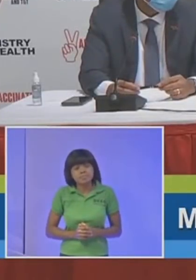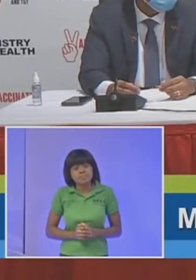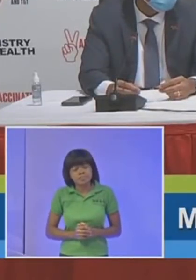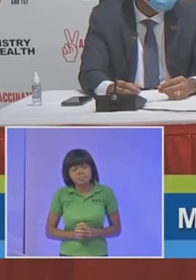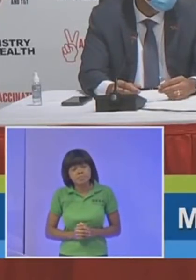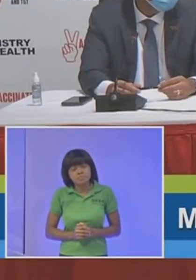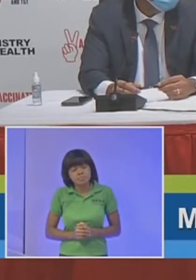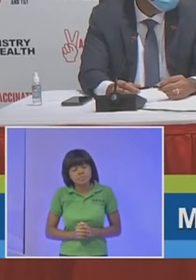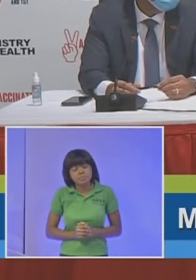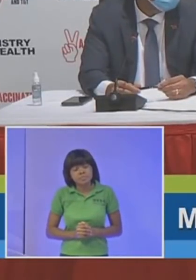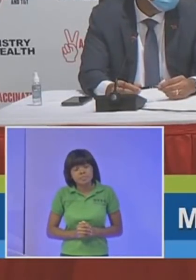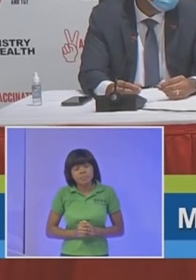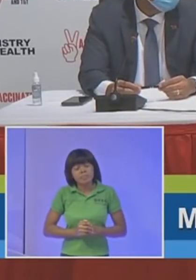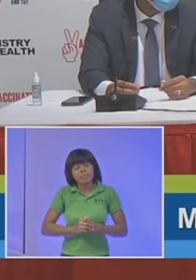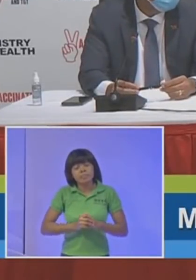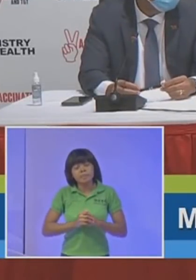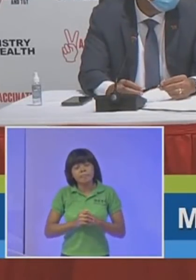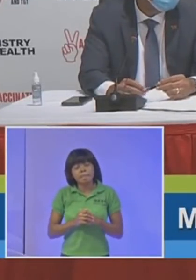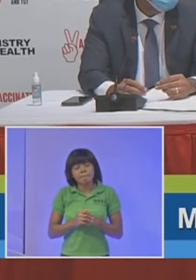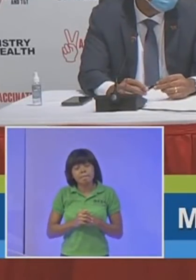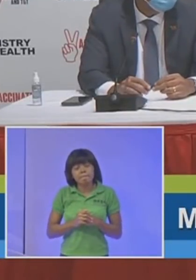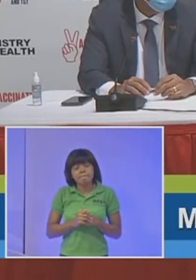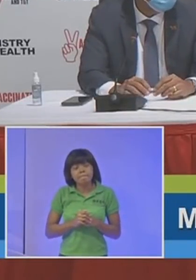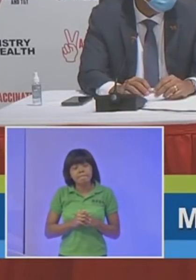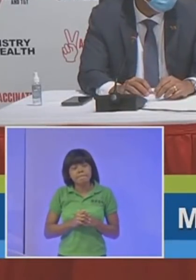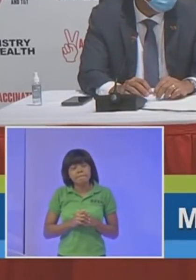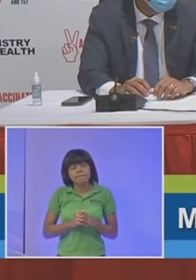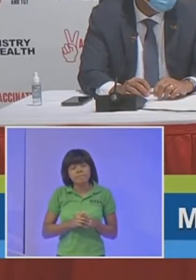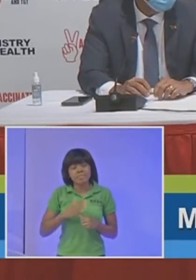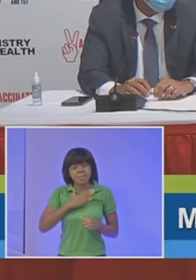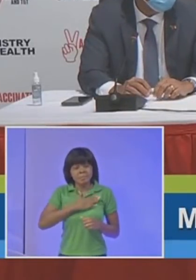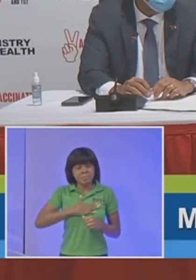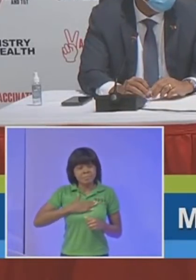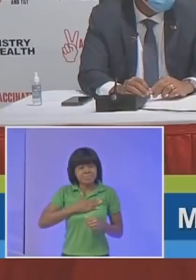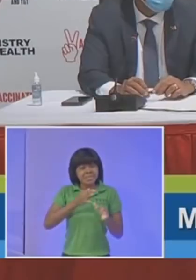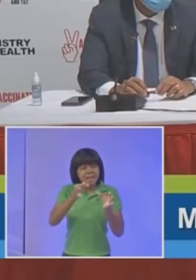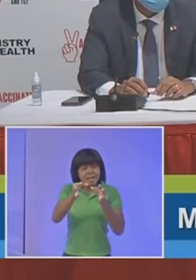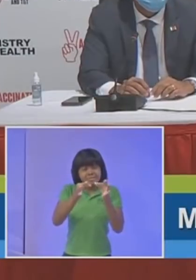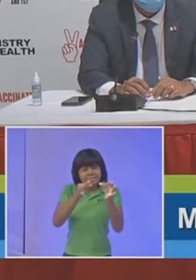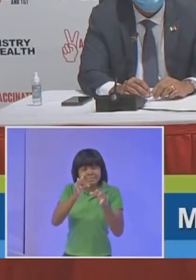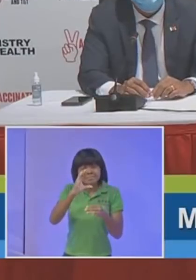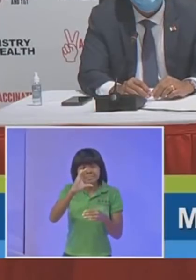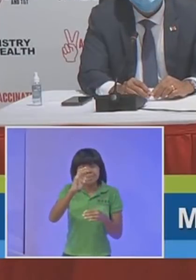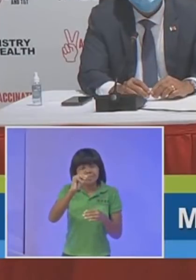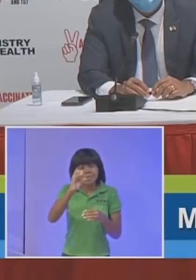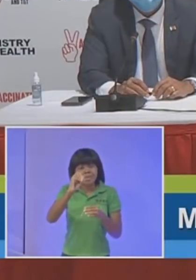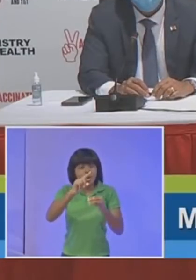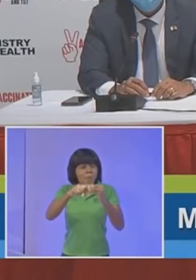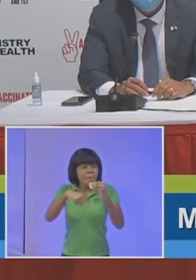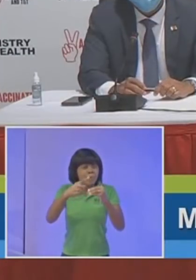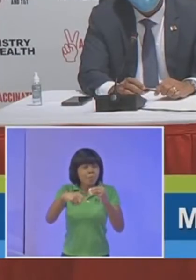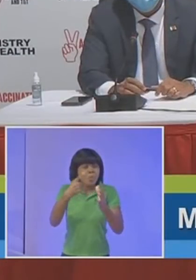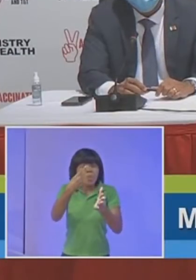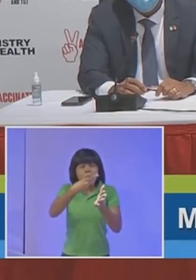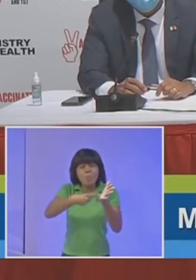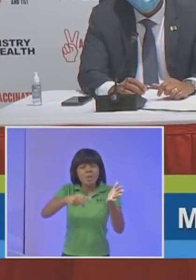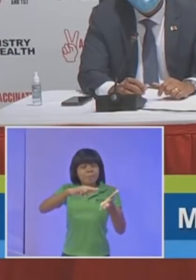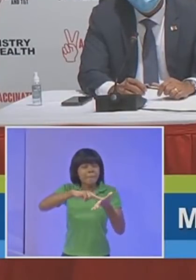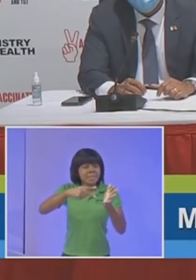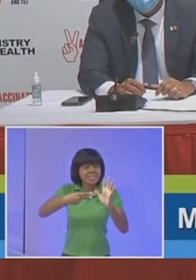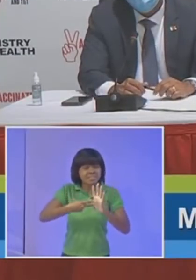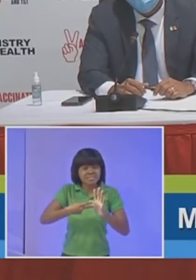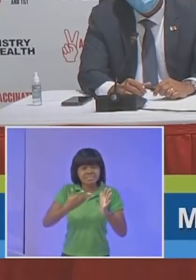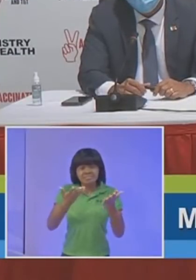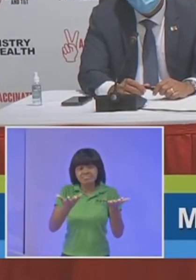ask, just explain to lay people like myself and everybody else what sensitivity and specificity means, please. So it basically